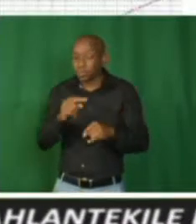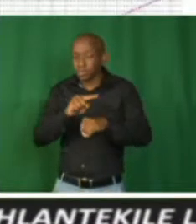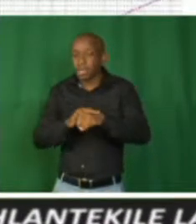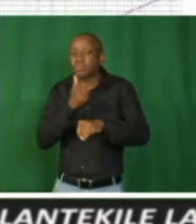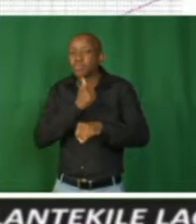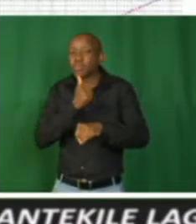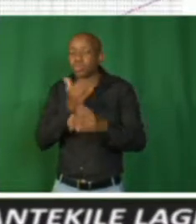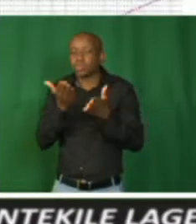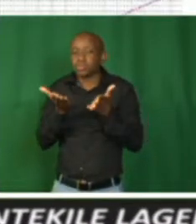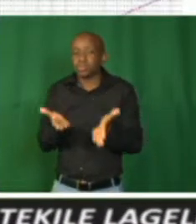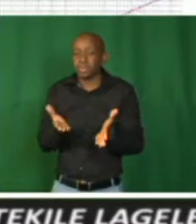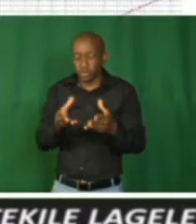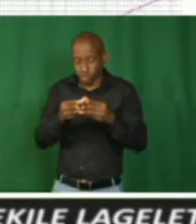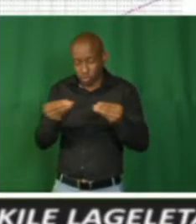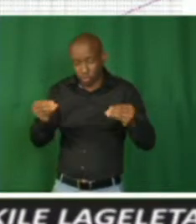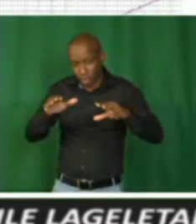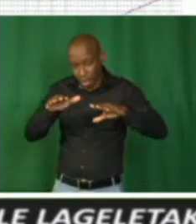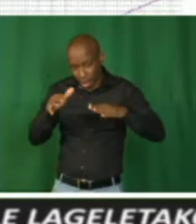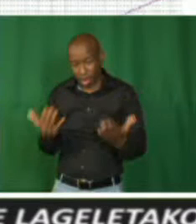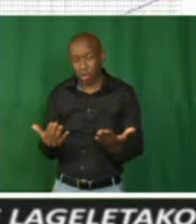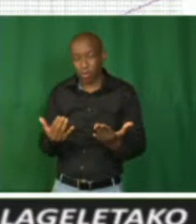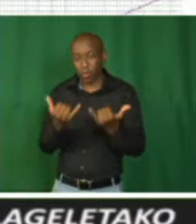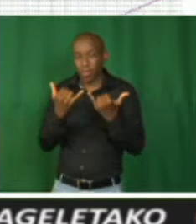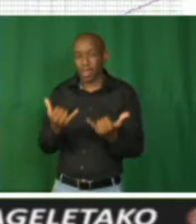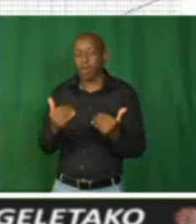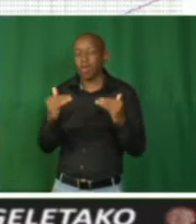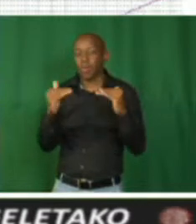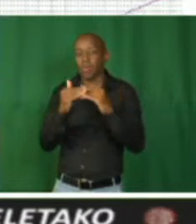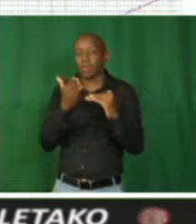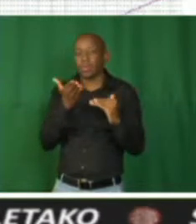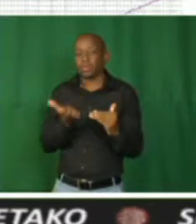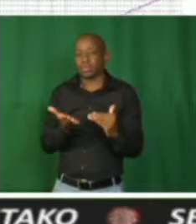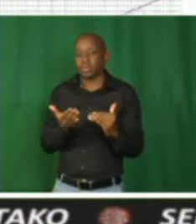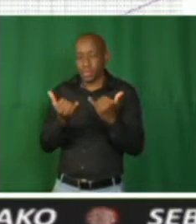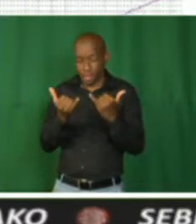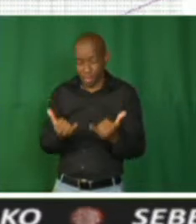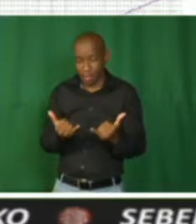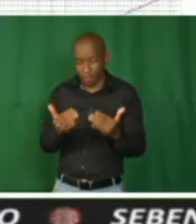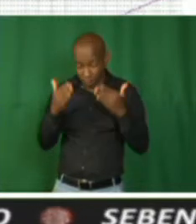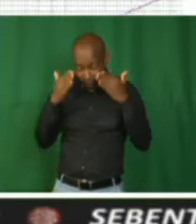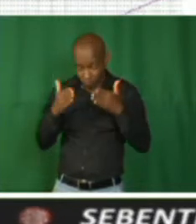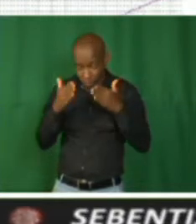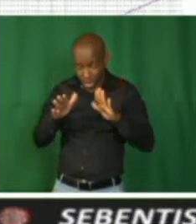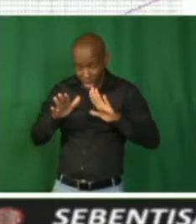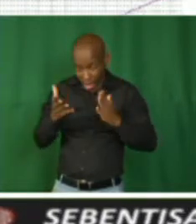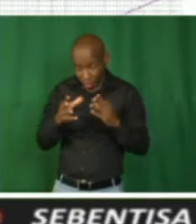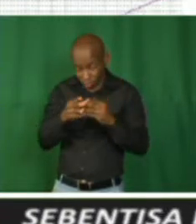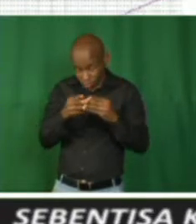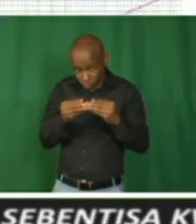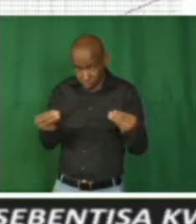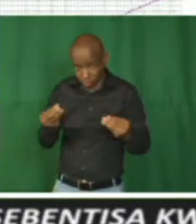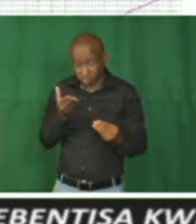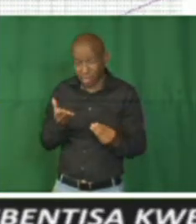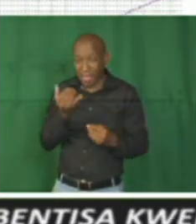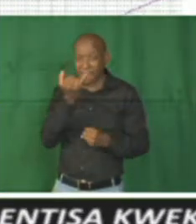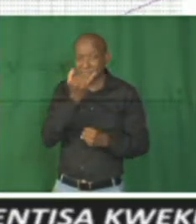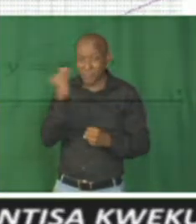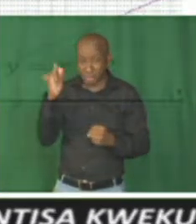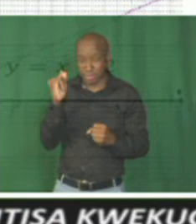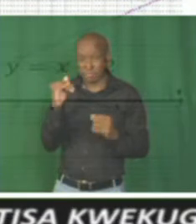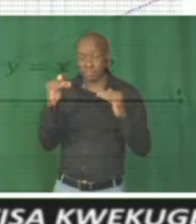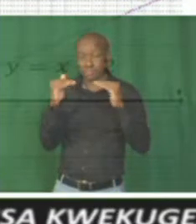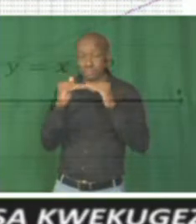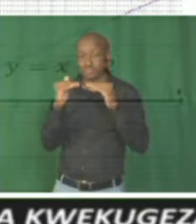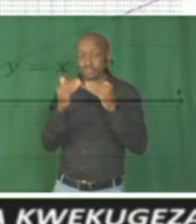now to solve the quadratic equations that we are given now. To solve the equations now, the first equation that we are